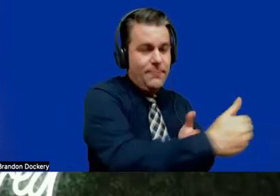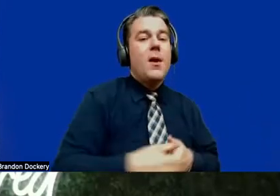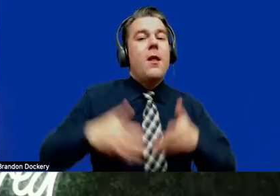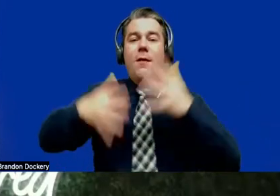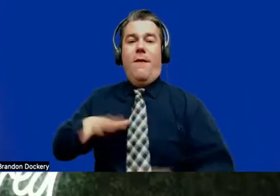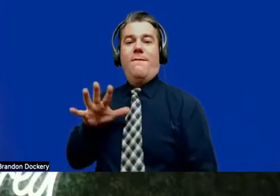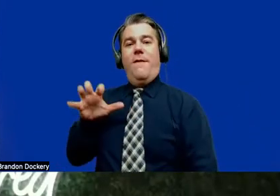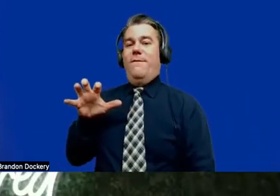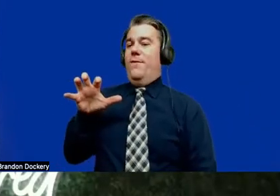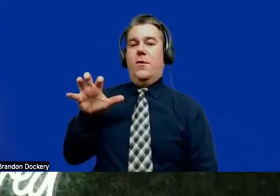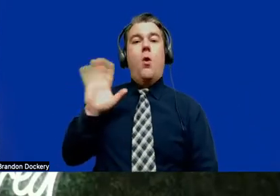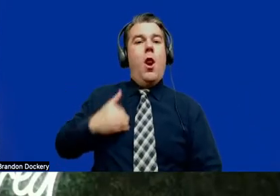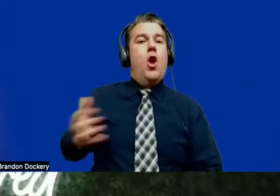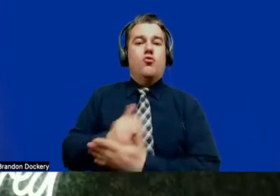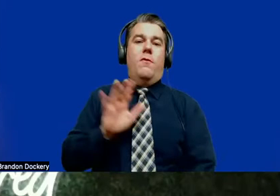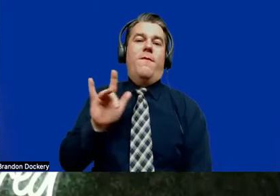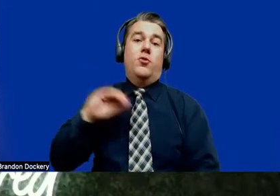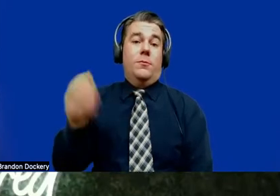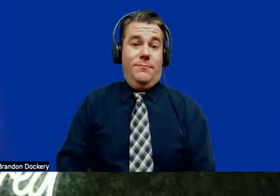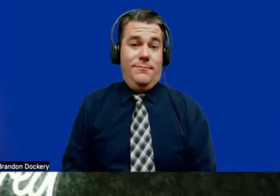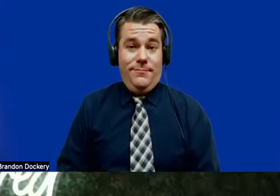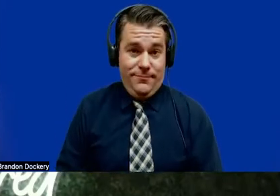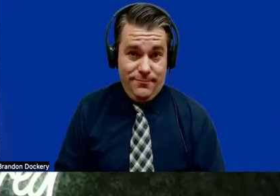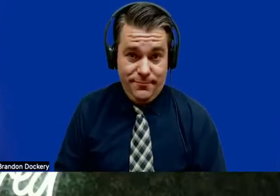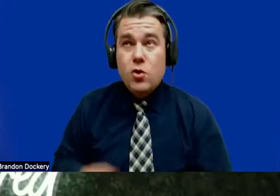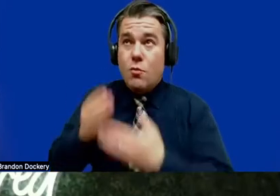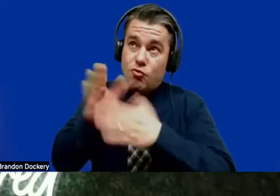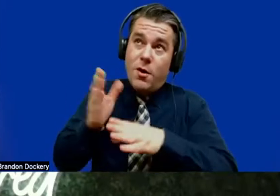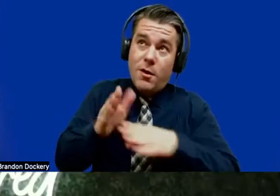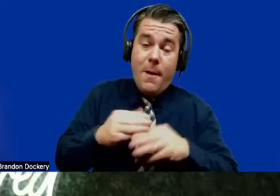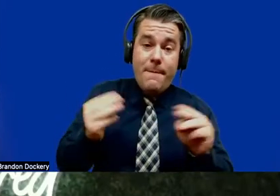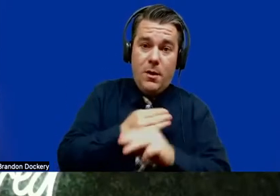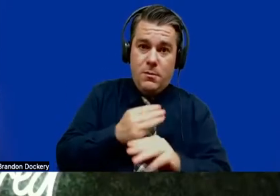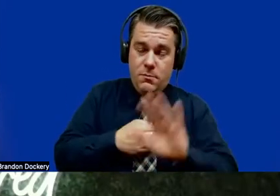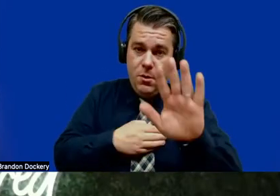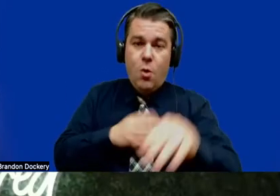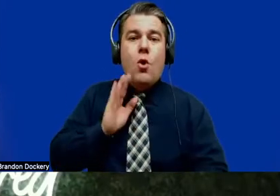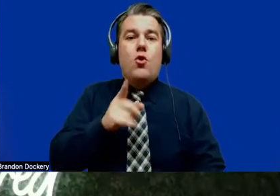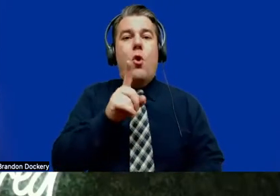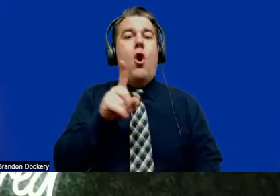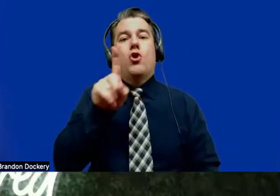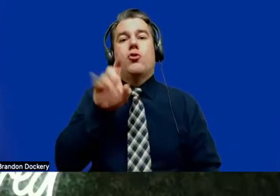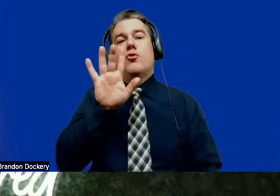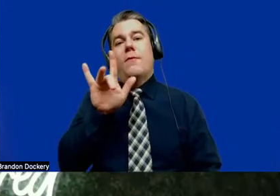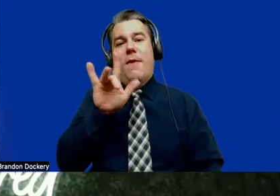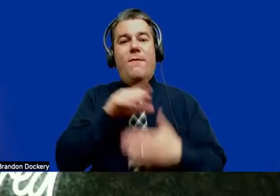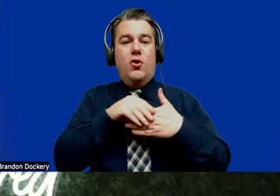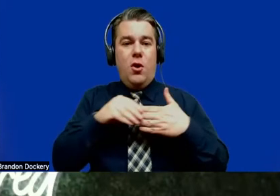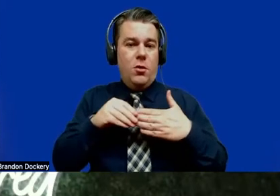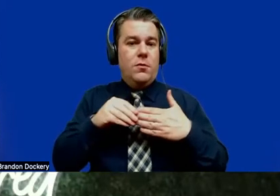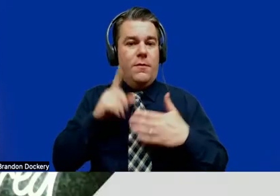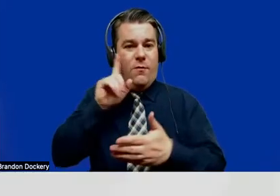to get 25% of that. Now, when we break that down and we do that math, you're going to make $125 on